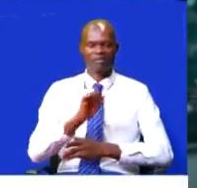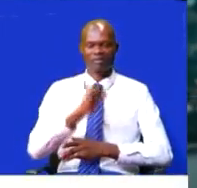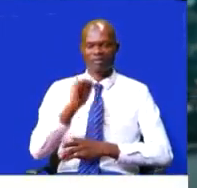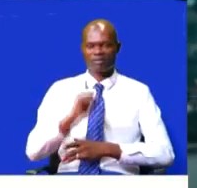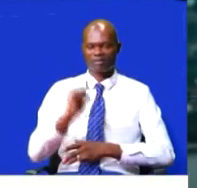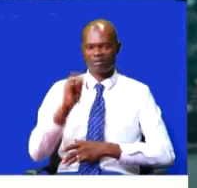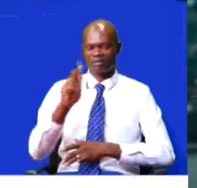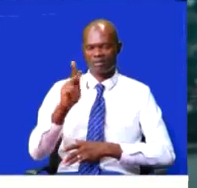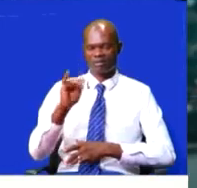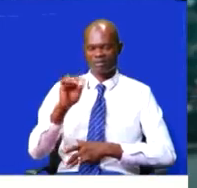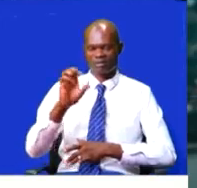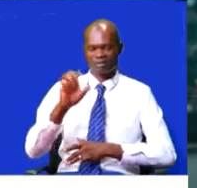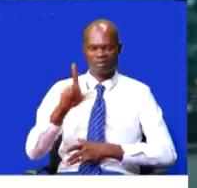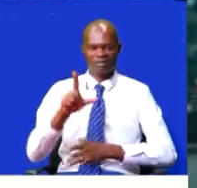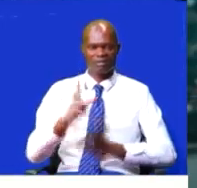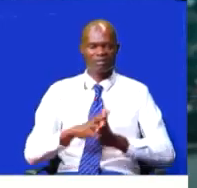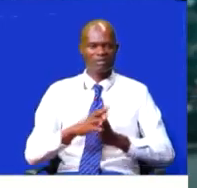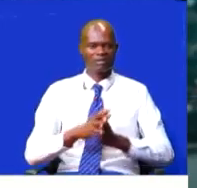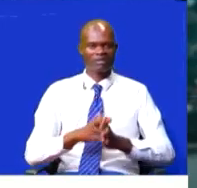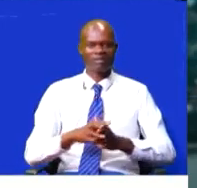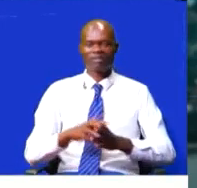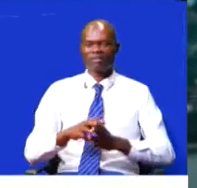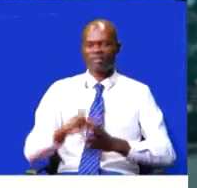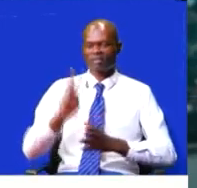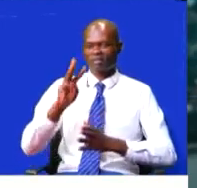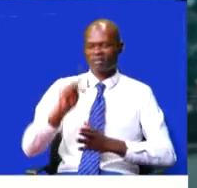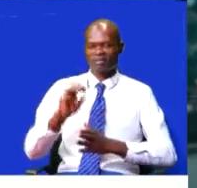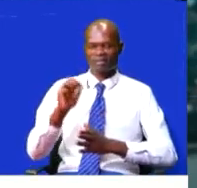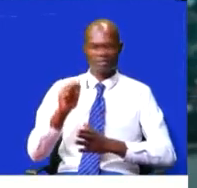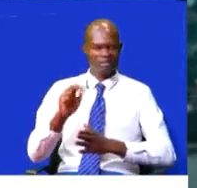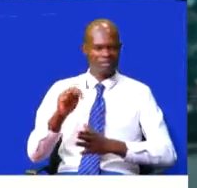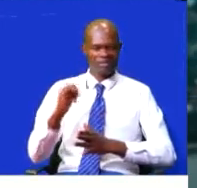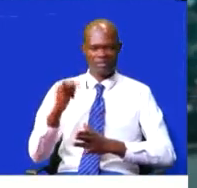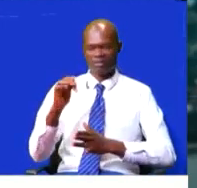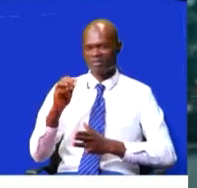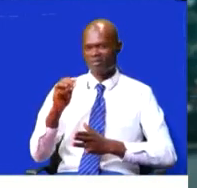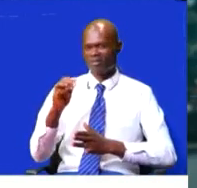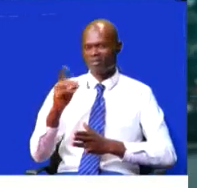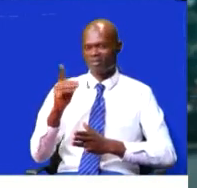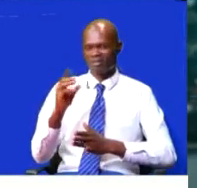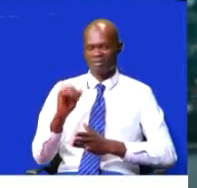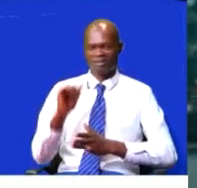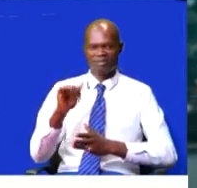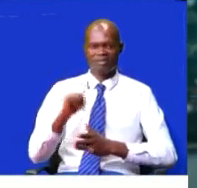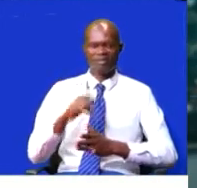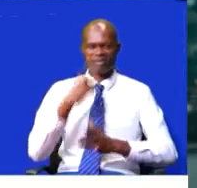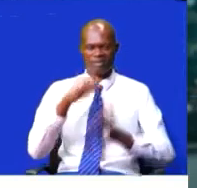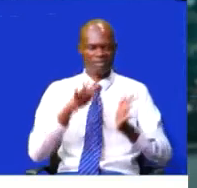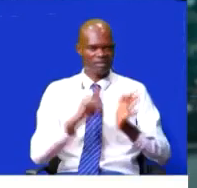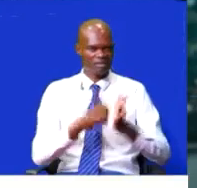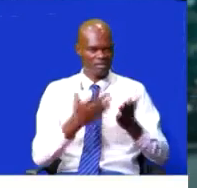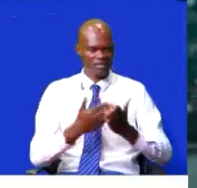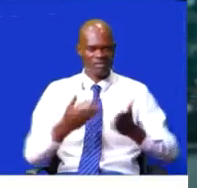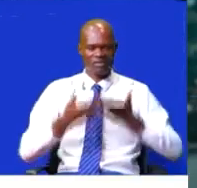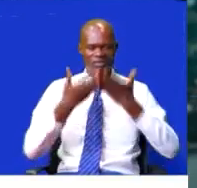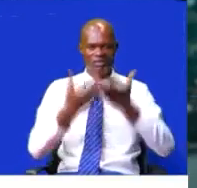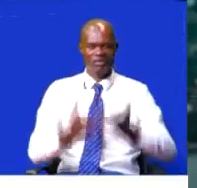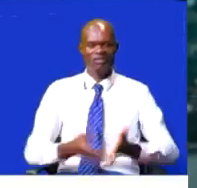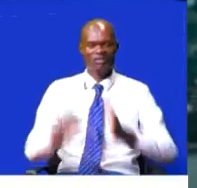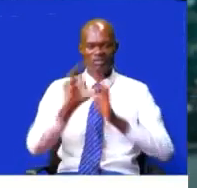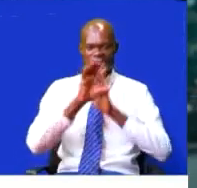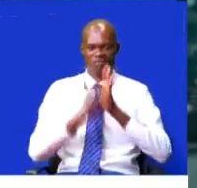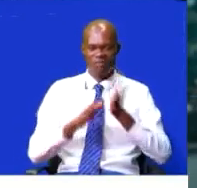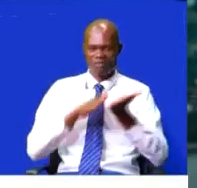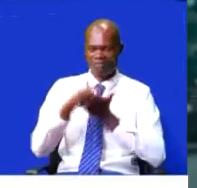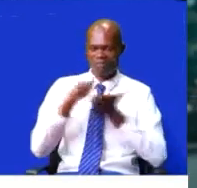Machogu. Wandai wacho ni kuom nopongo penjno kaluwore bang' ka bende ne ochiw kanyo orak mano mar goyo